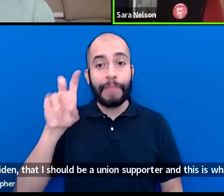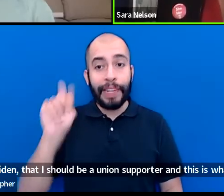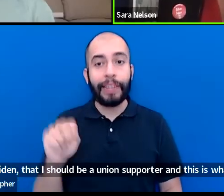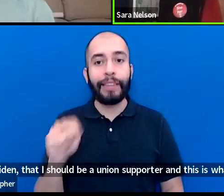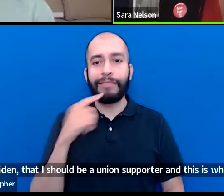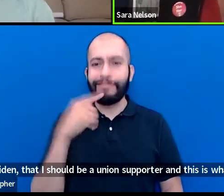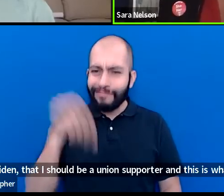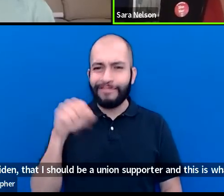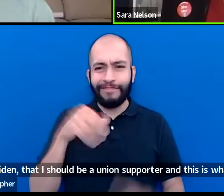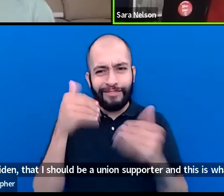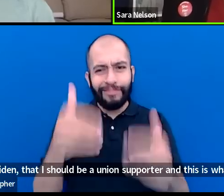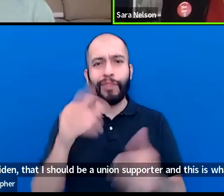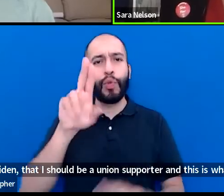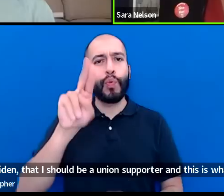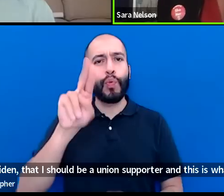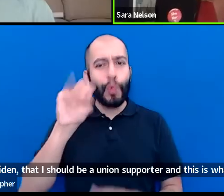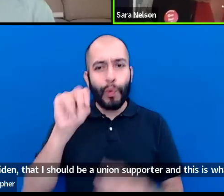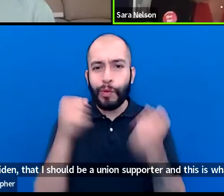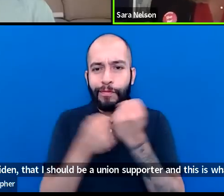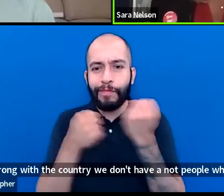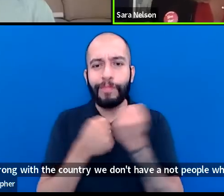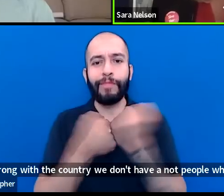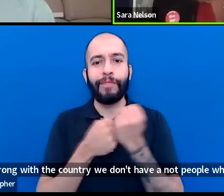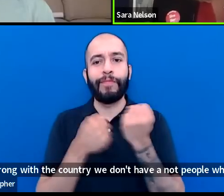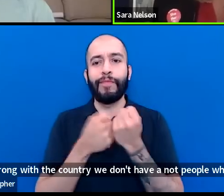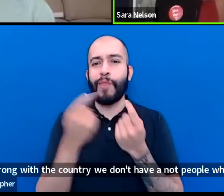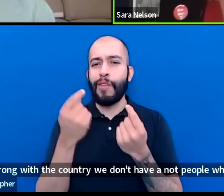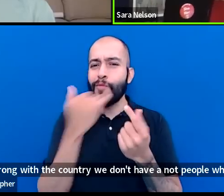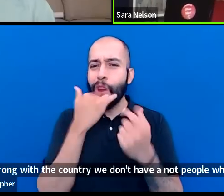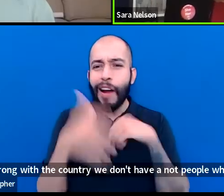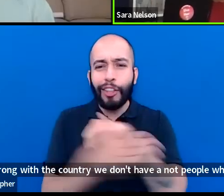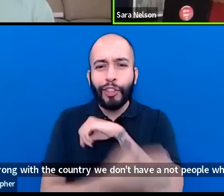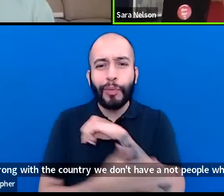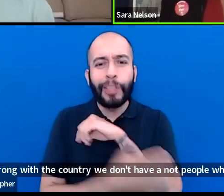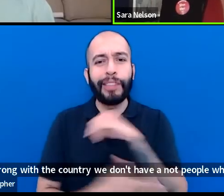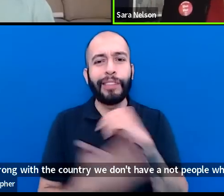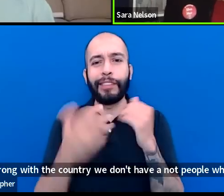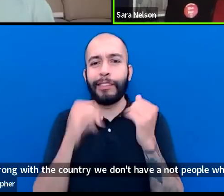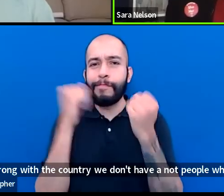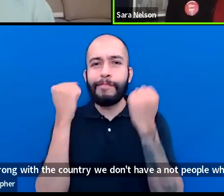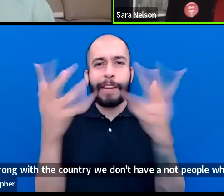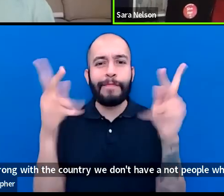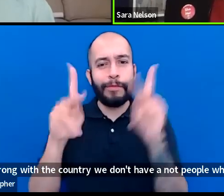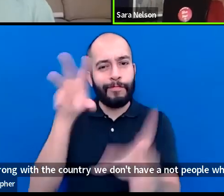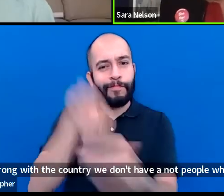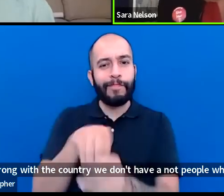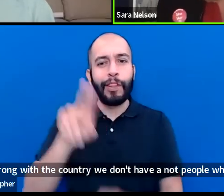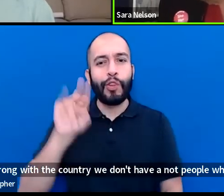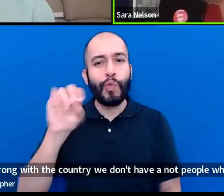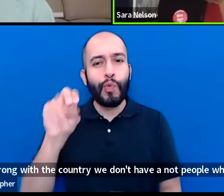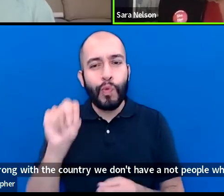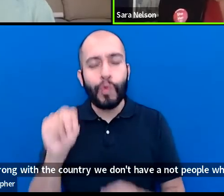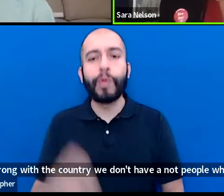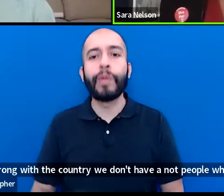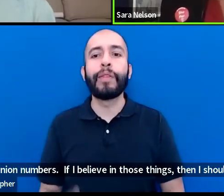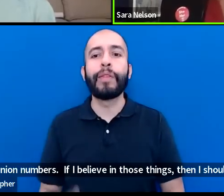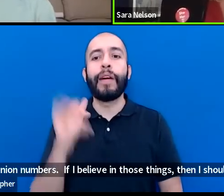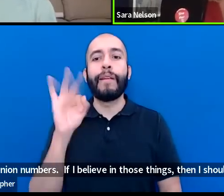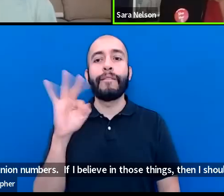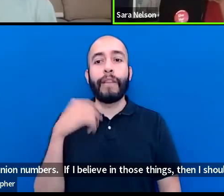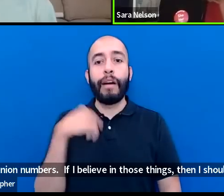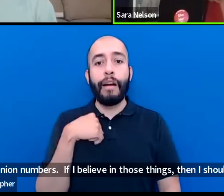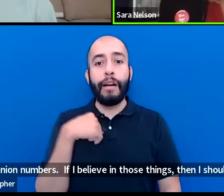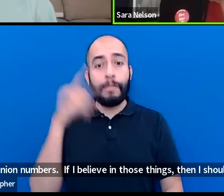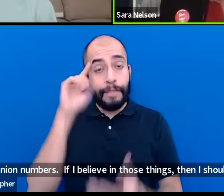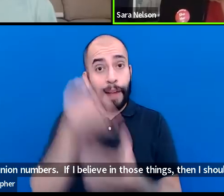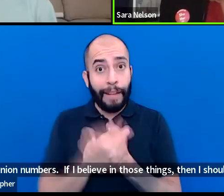members. And so if I believe in these things, then I should sign a card. It's that simple. And then we have others who say, I never thought anything could